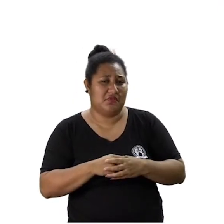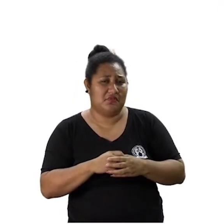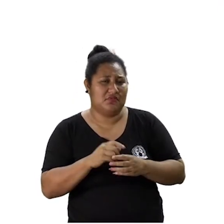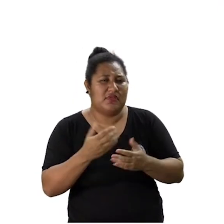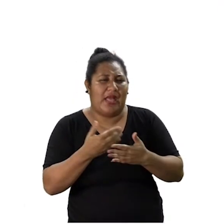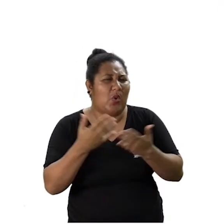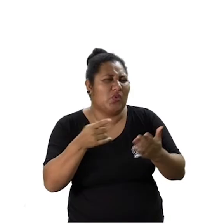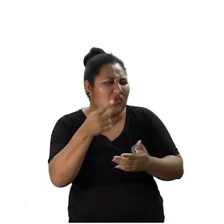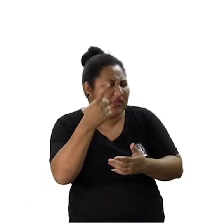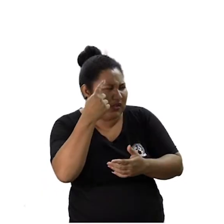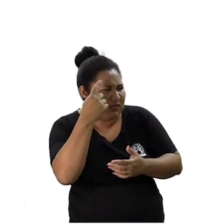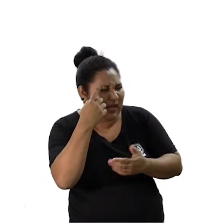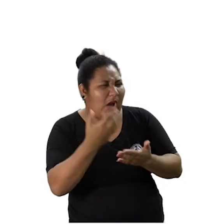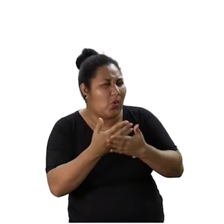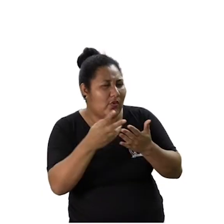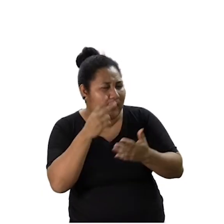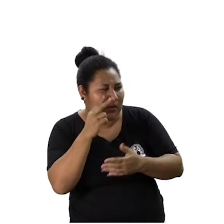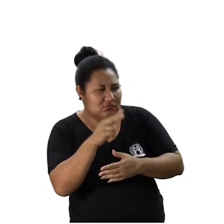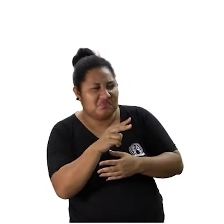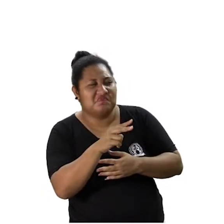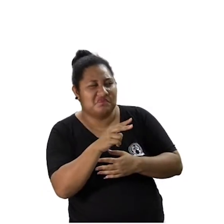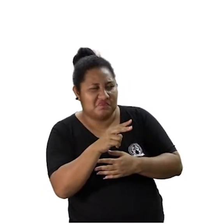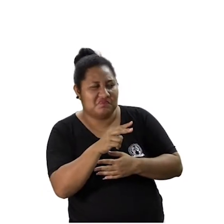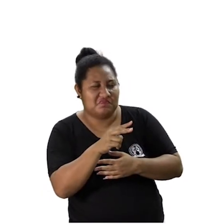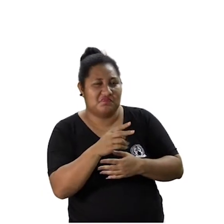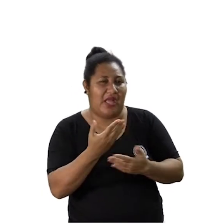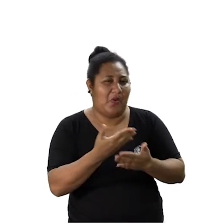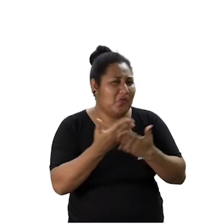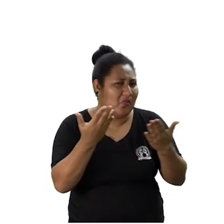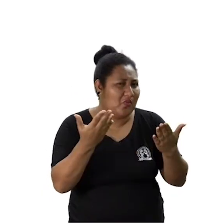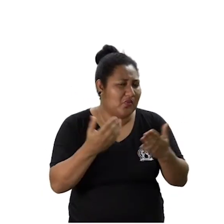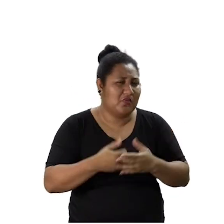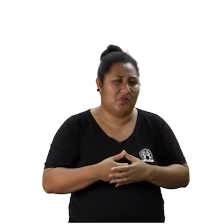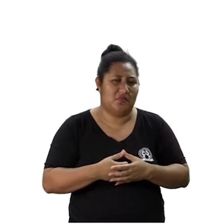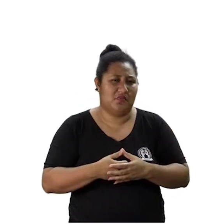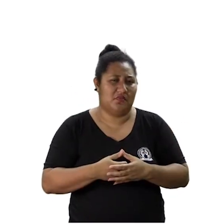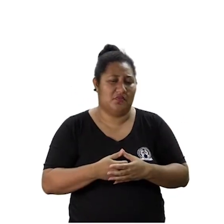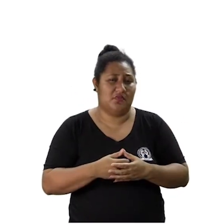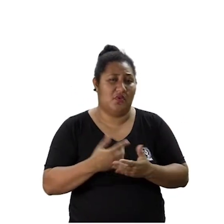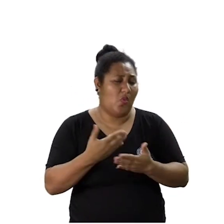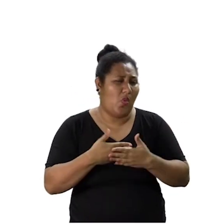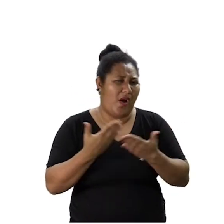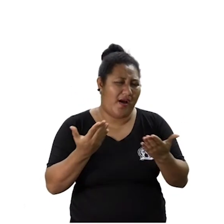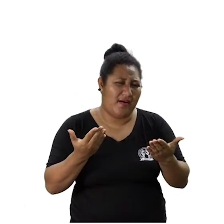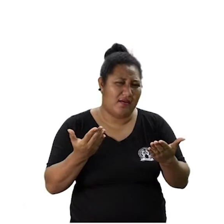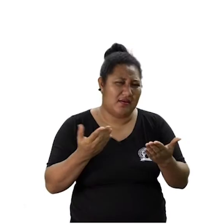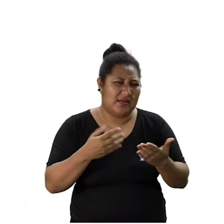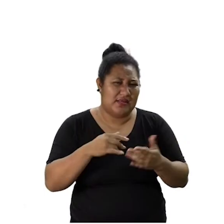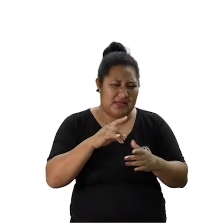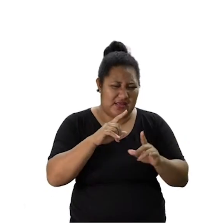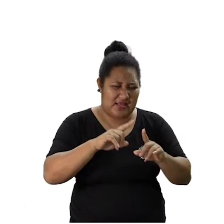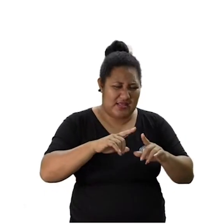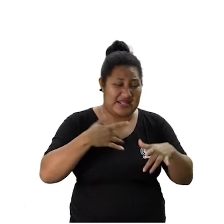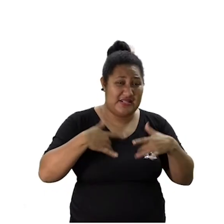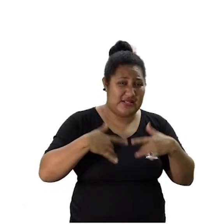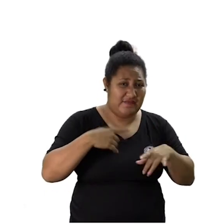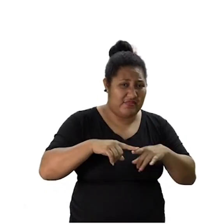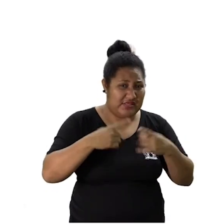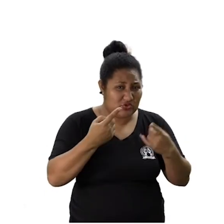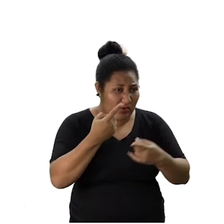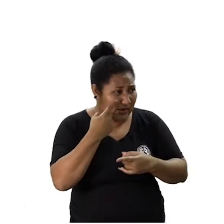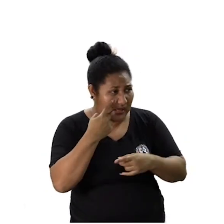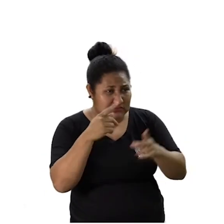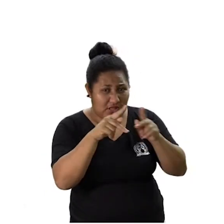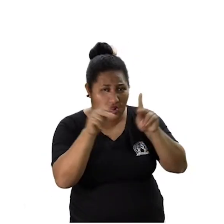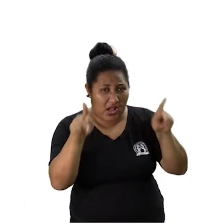Nā sau baai. Nā sau mai tau mai. O ani mea ola olo e waai mai e tono le